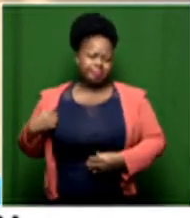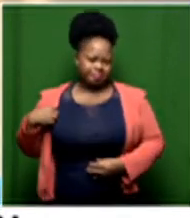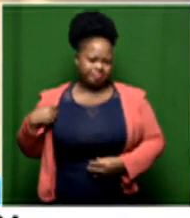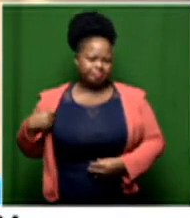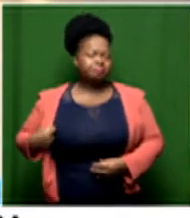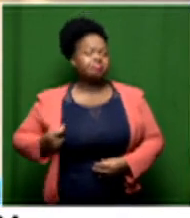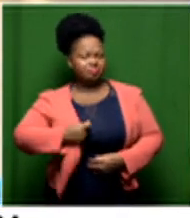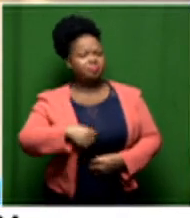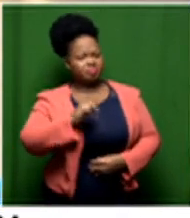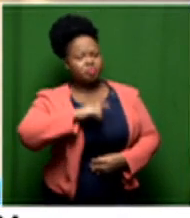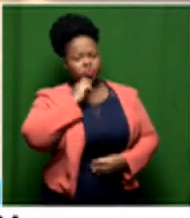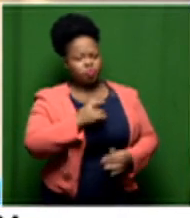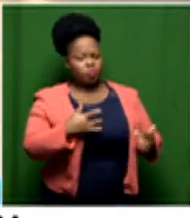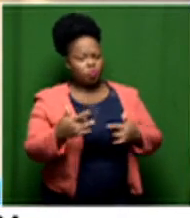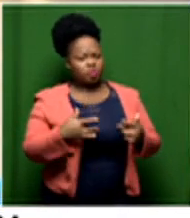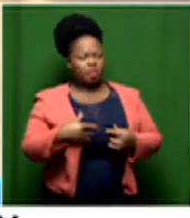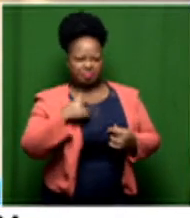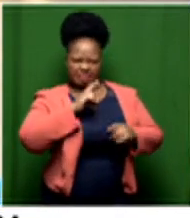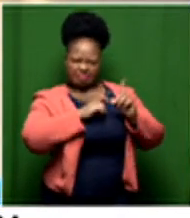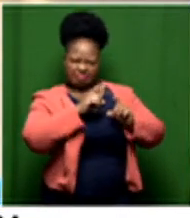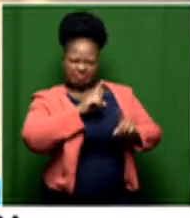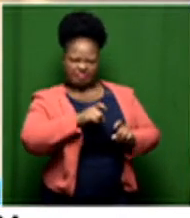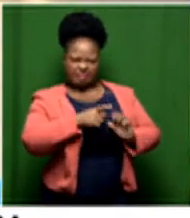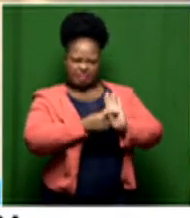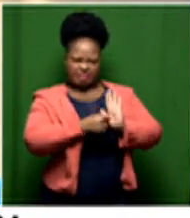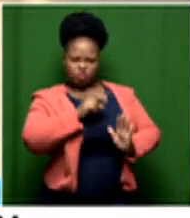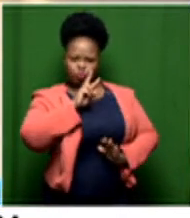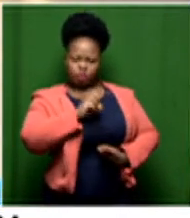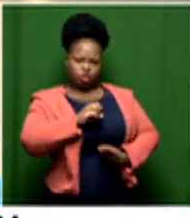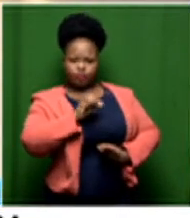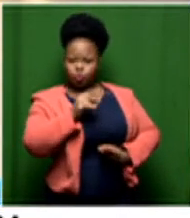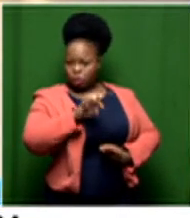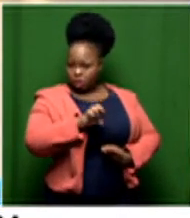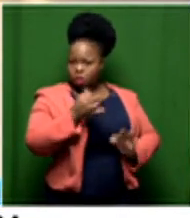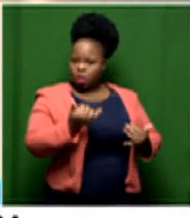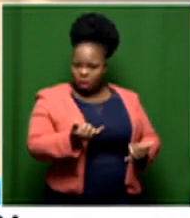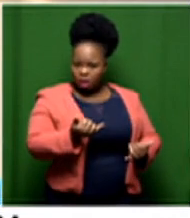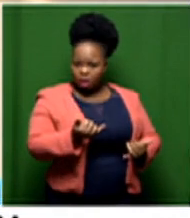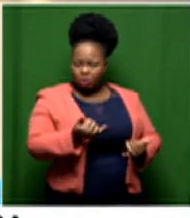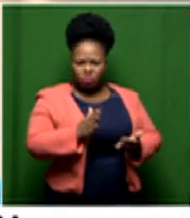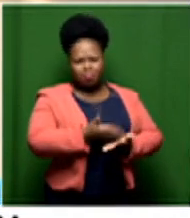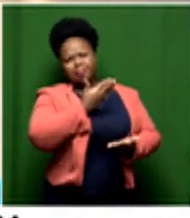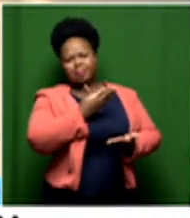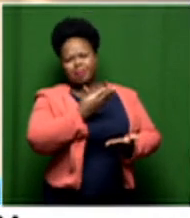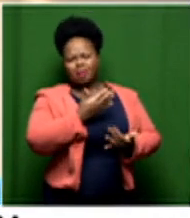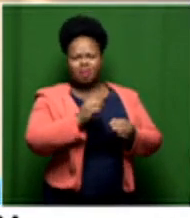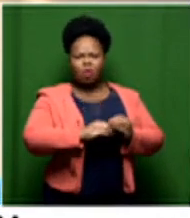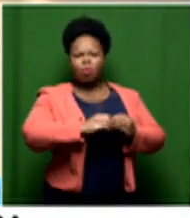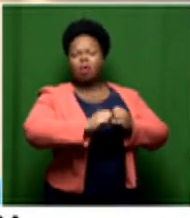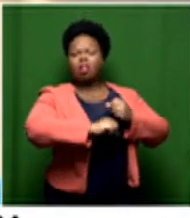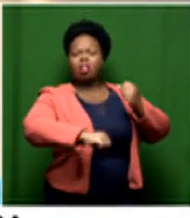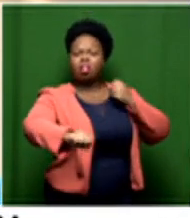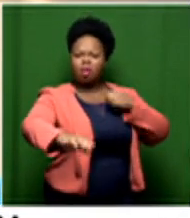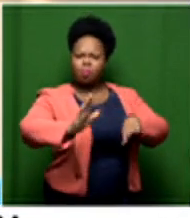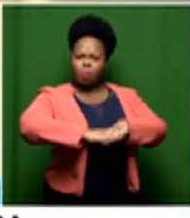mean, that is concerning, and I definitely will quiz him on that, the 20th of June now, suddenly being pushed out to even